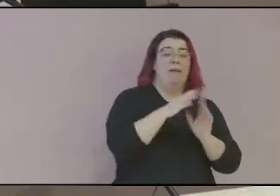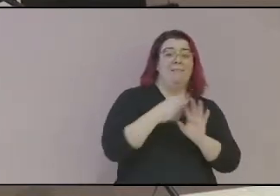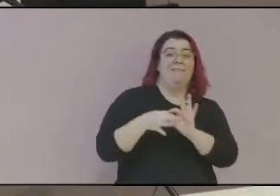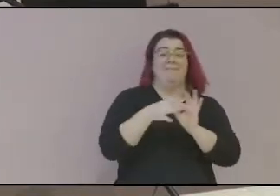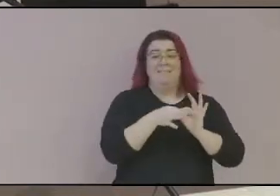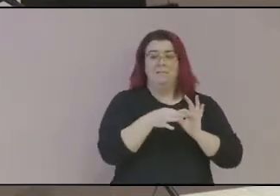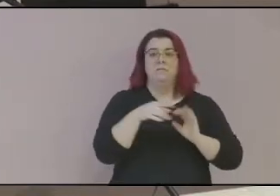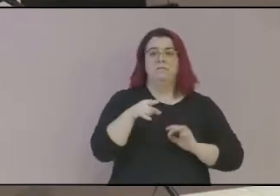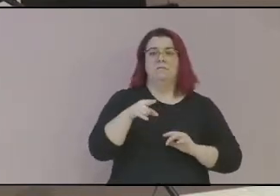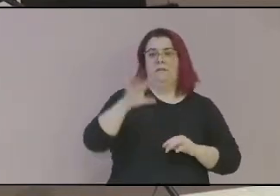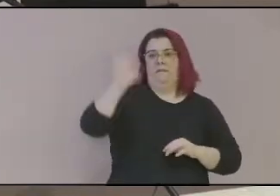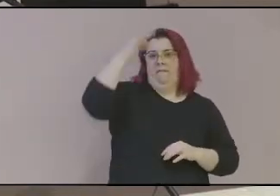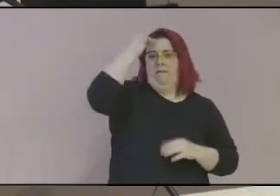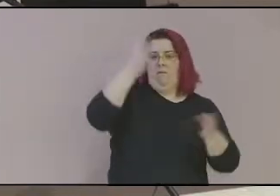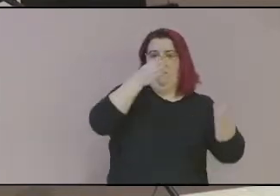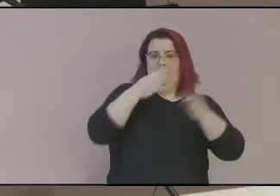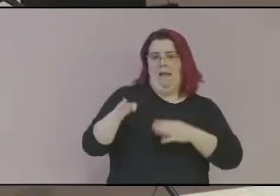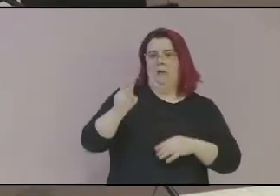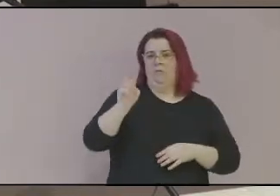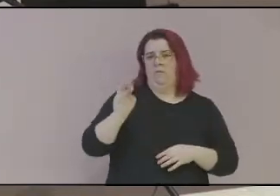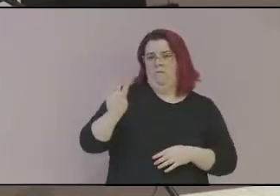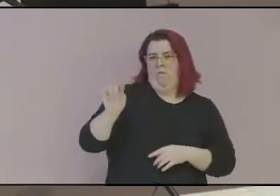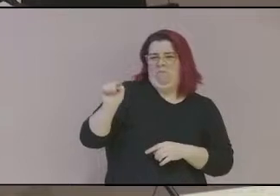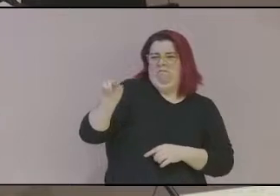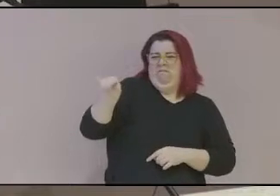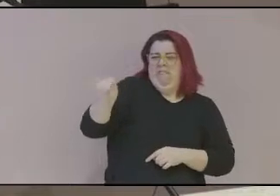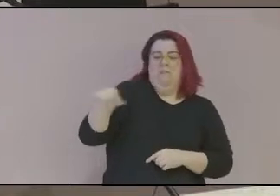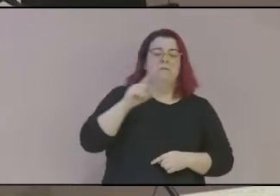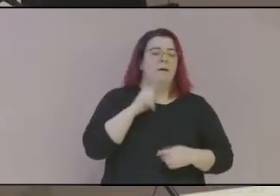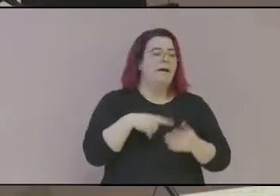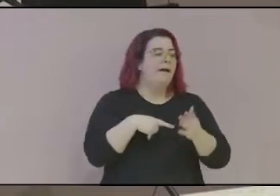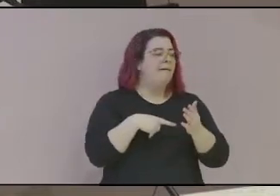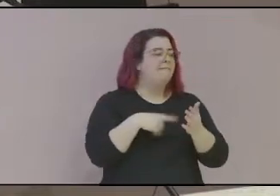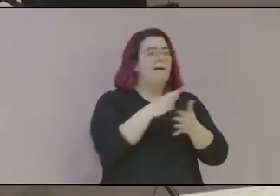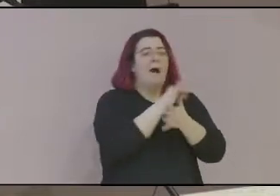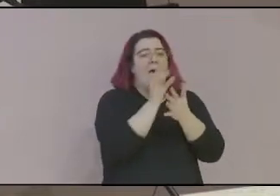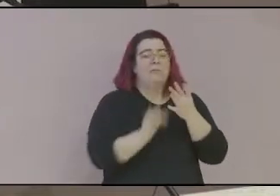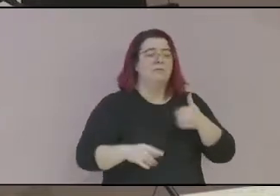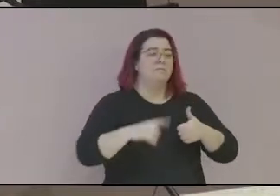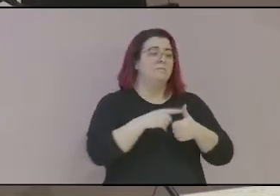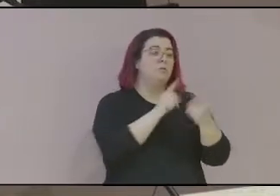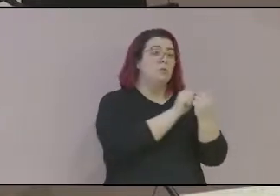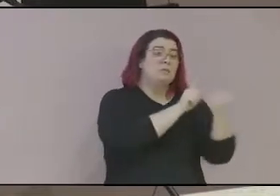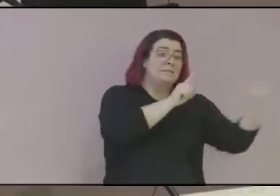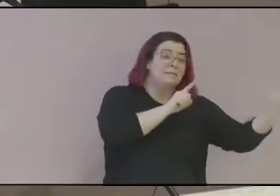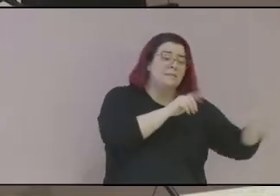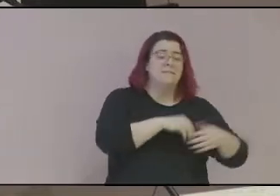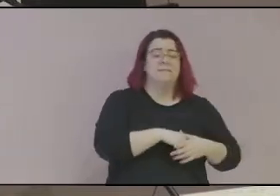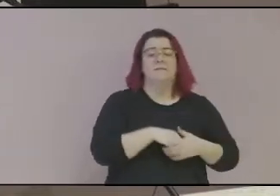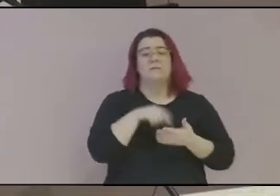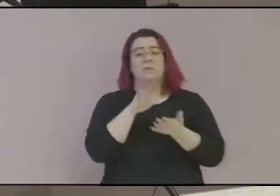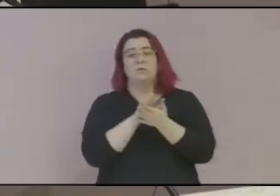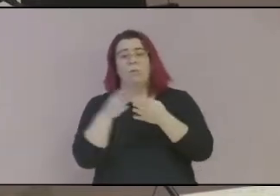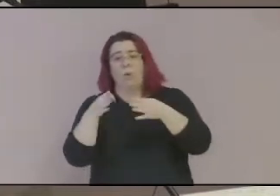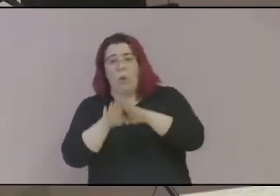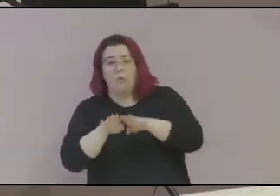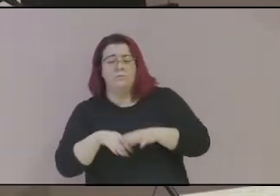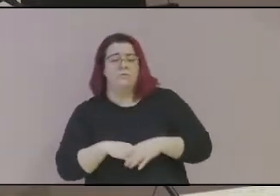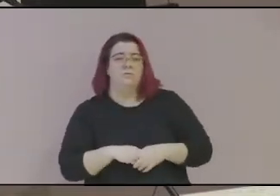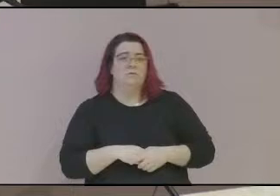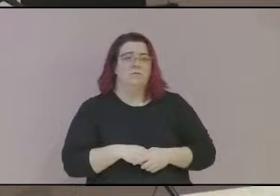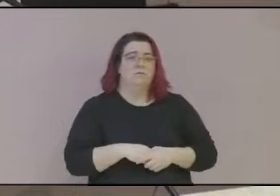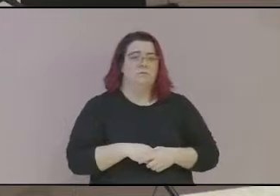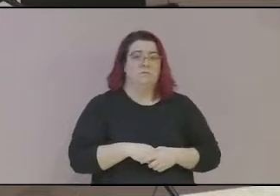state plan was, and they laid out a bunch of options like social distancing, school closures. The